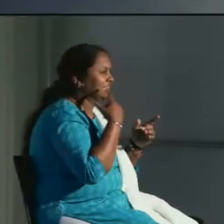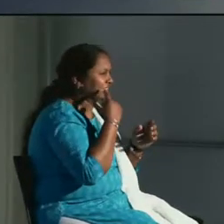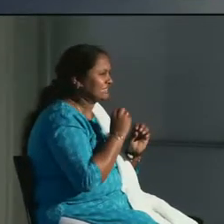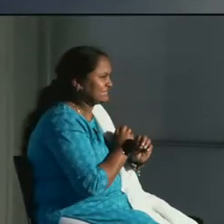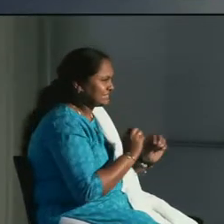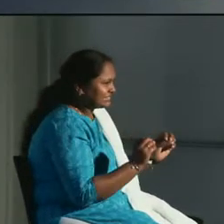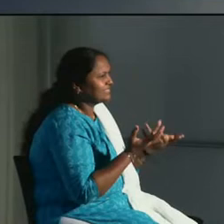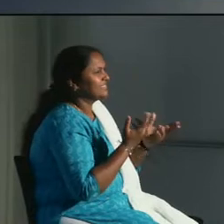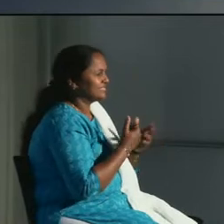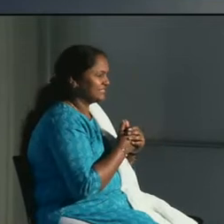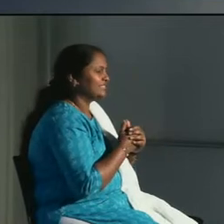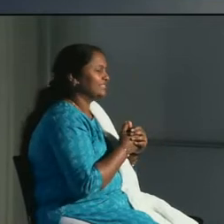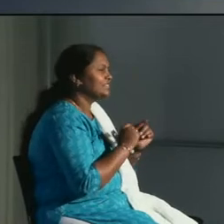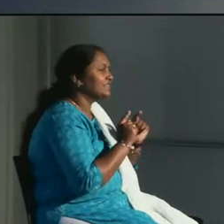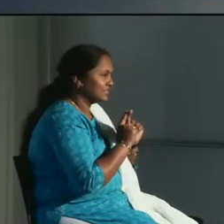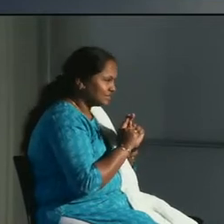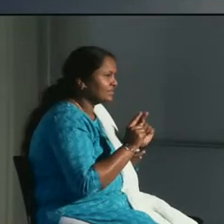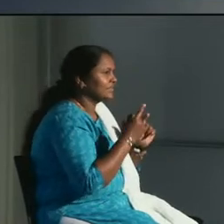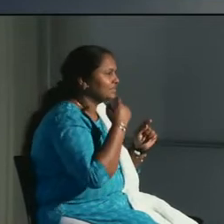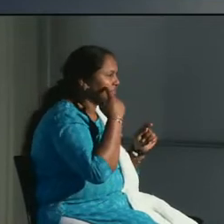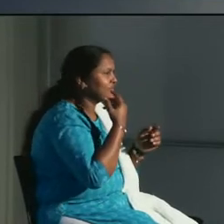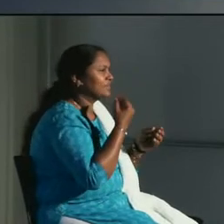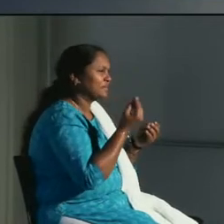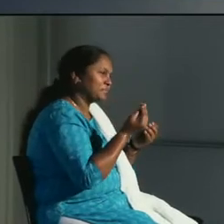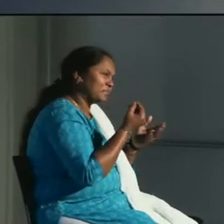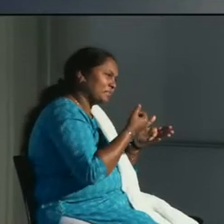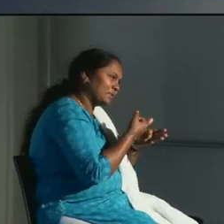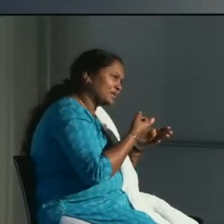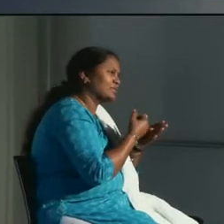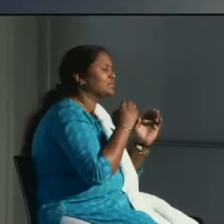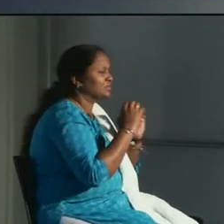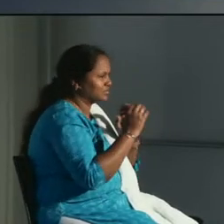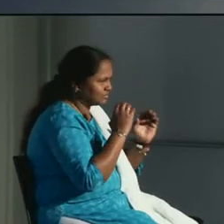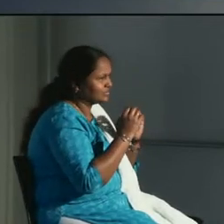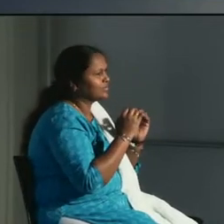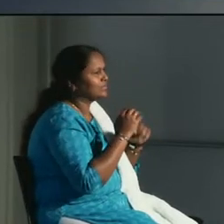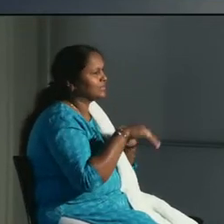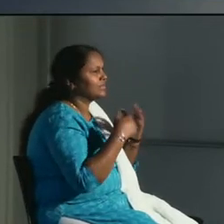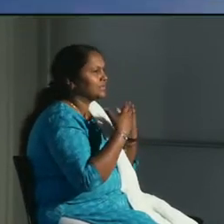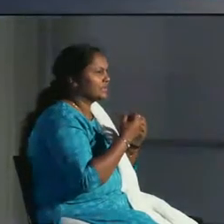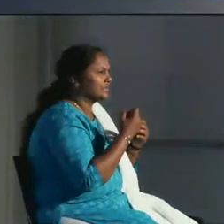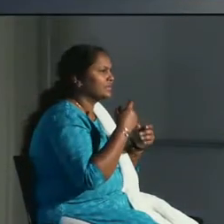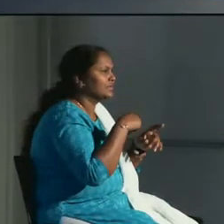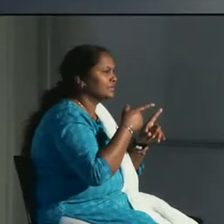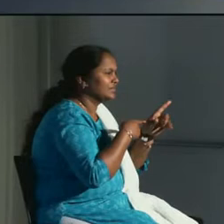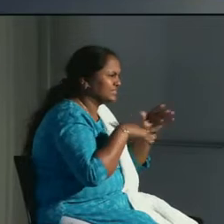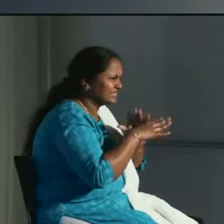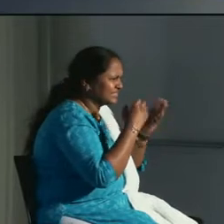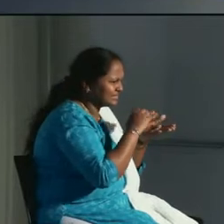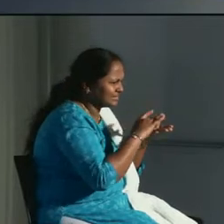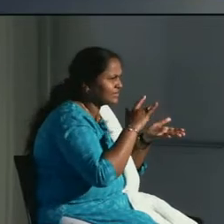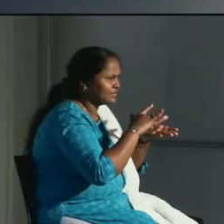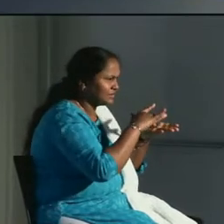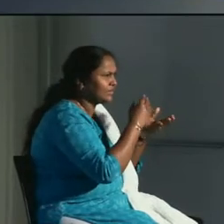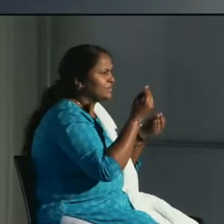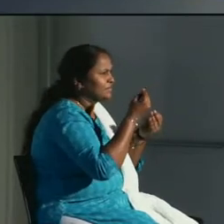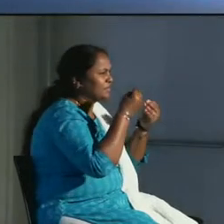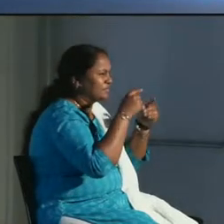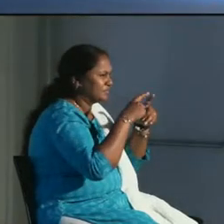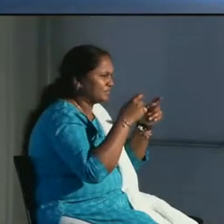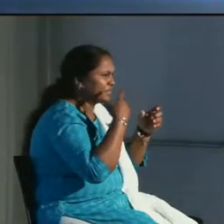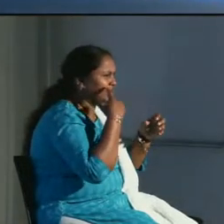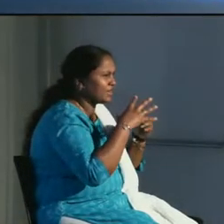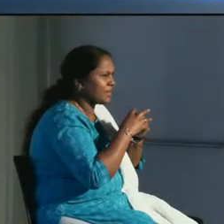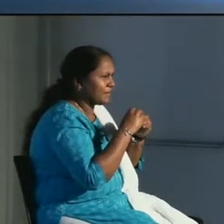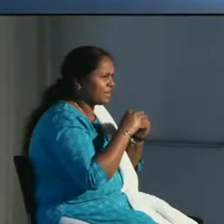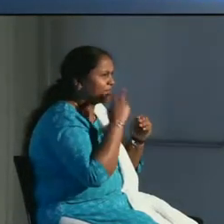nothing. But just basic conversations. And it's on the Malaysian, so I put some pieces from Bangalore